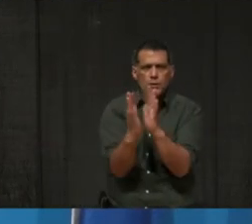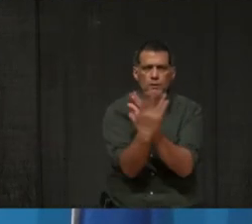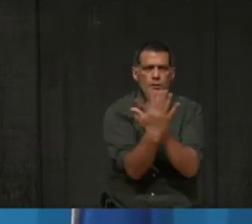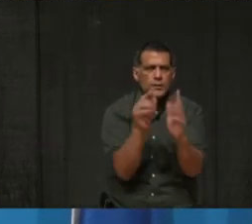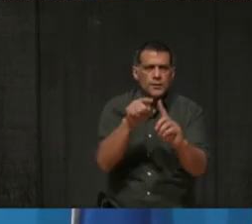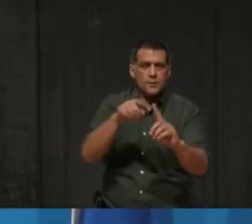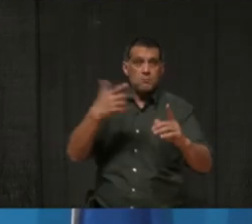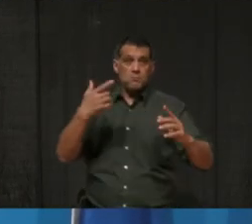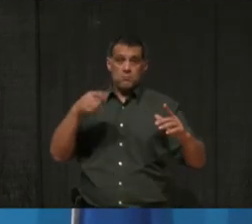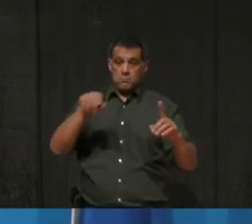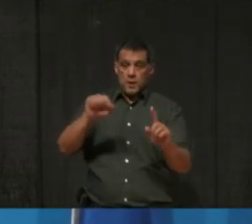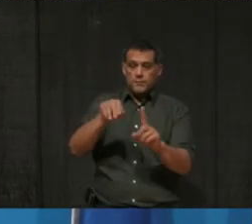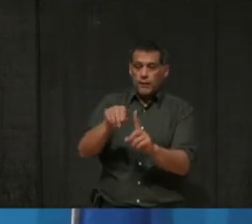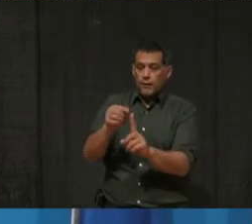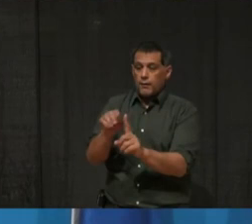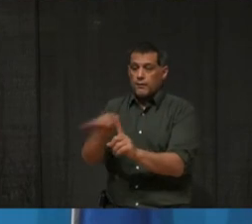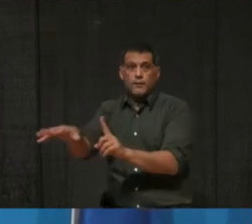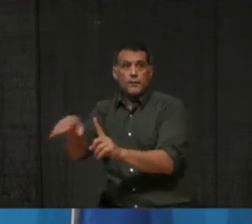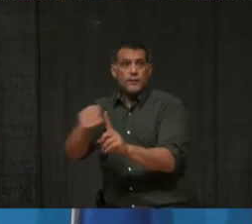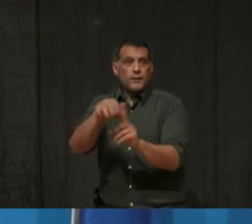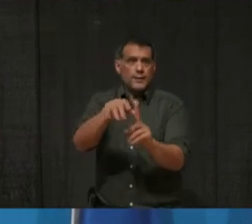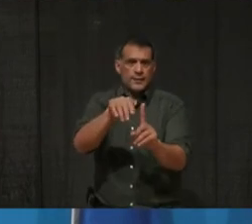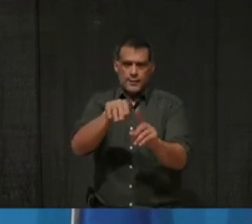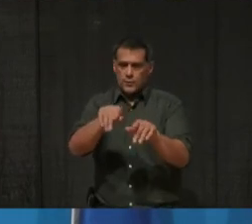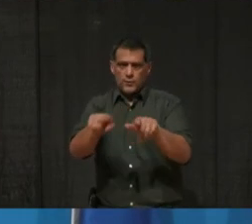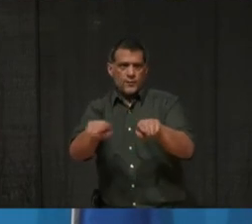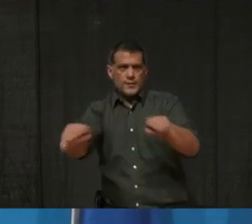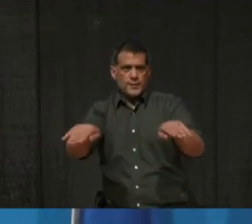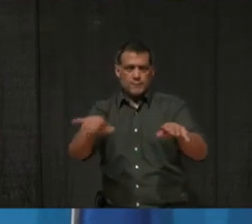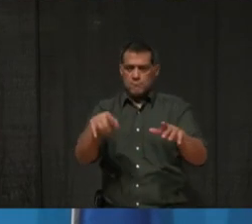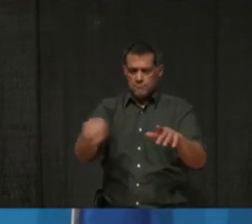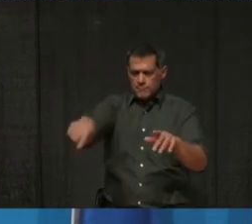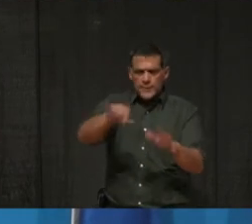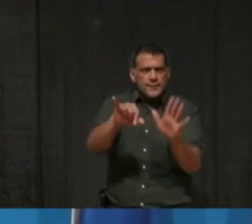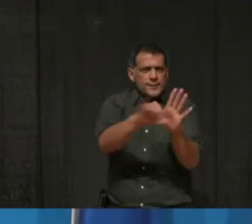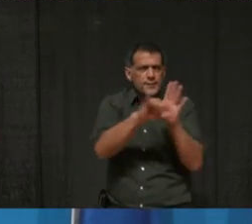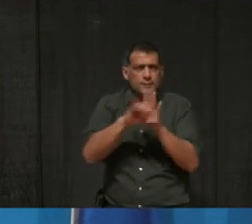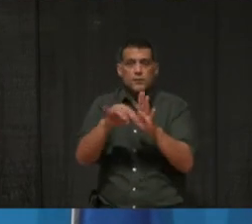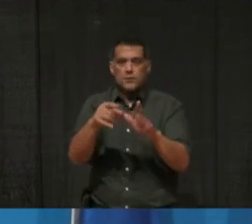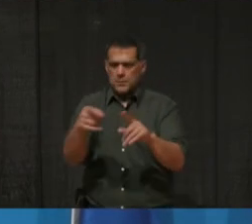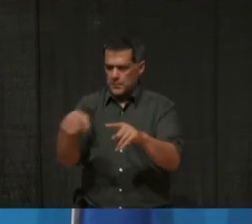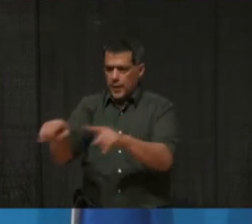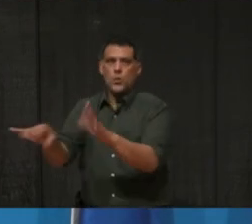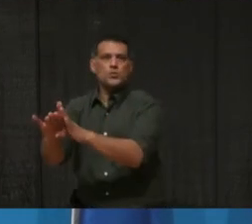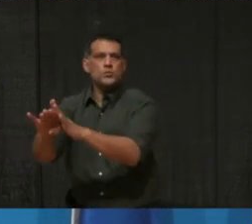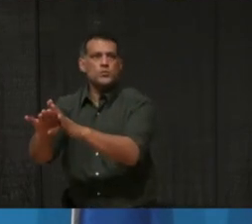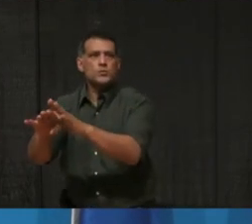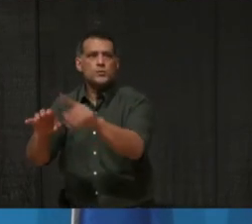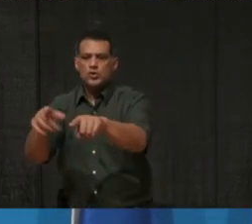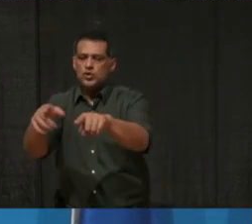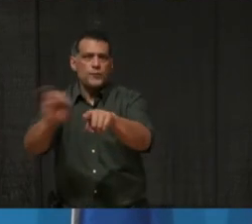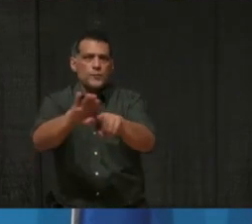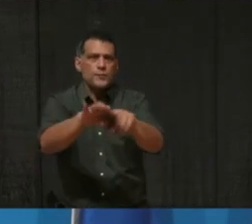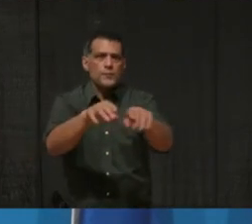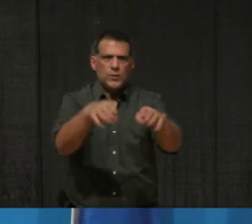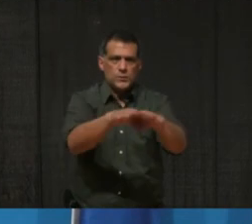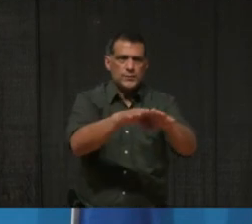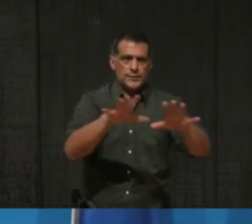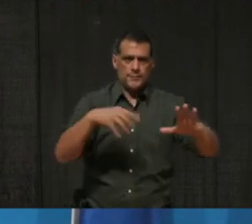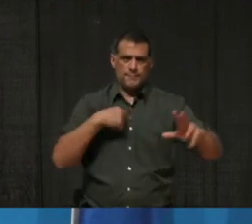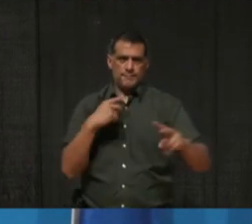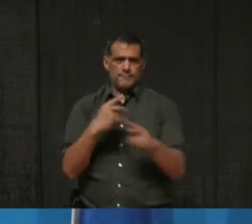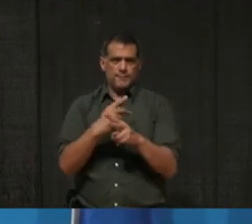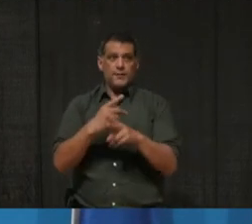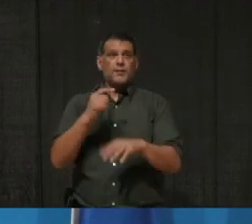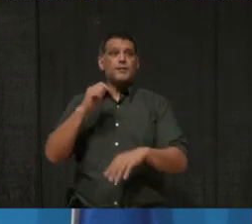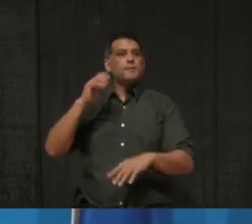of transmission beyond the initial chains that were identified, further plant closures, et cetera, which led to the initial request for rapid testing on the